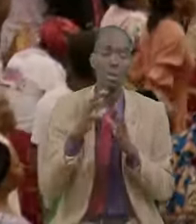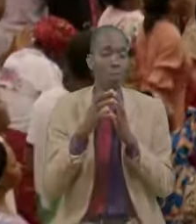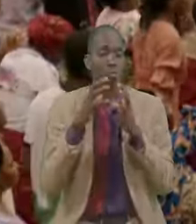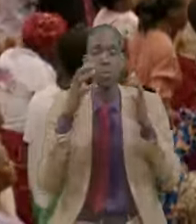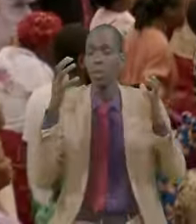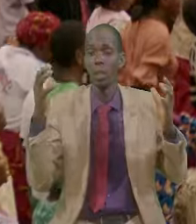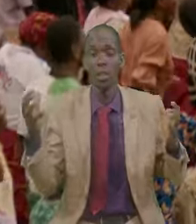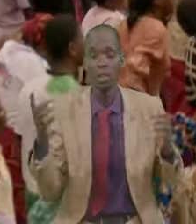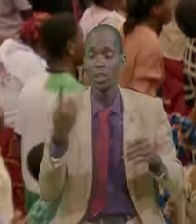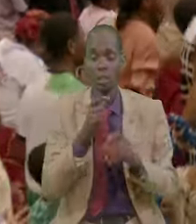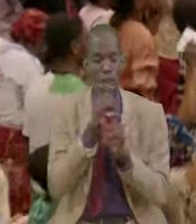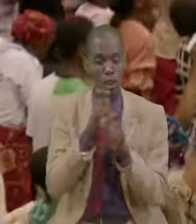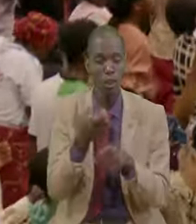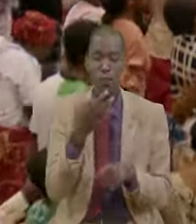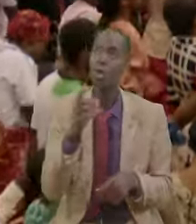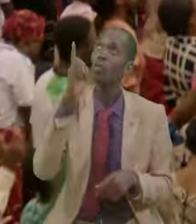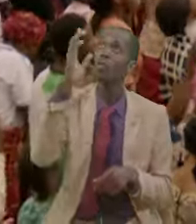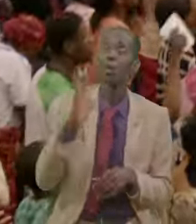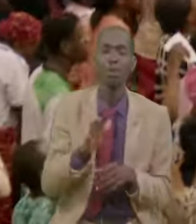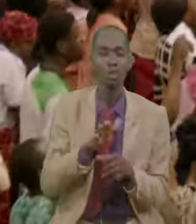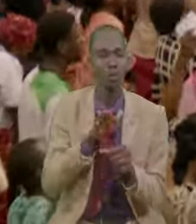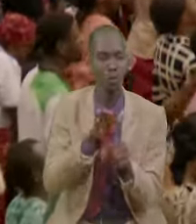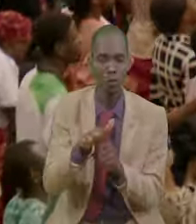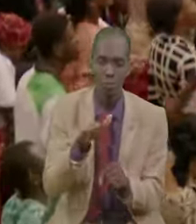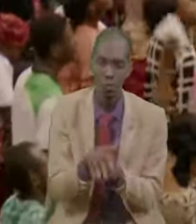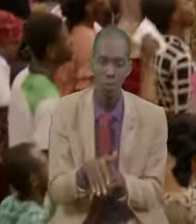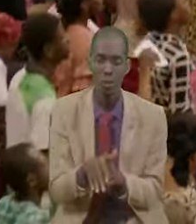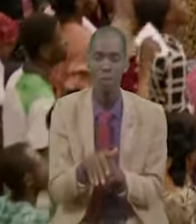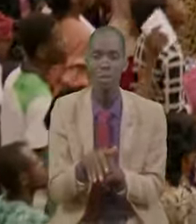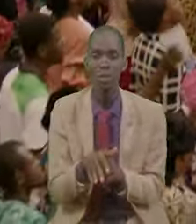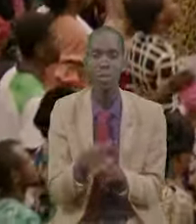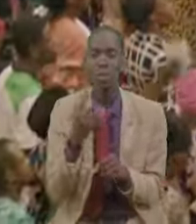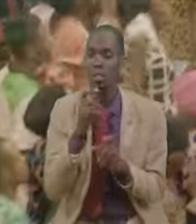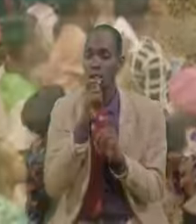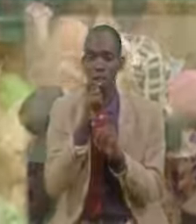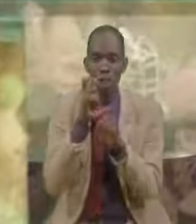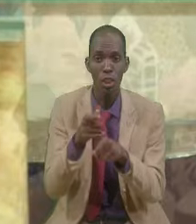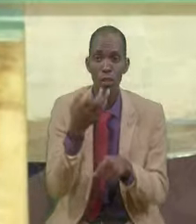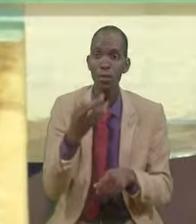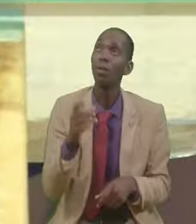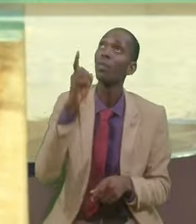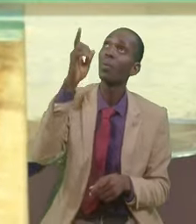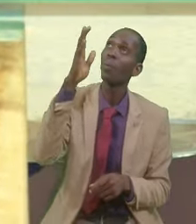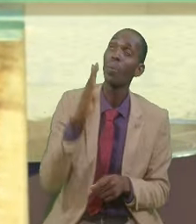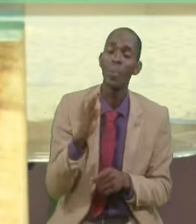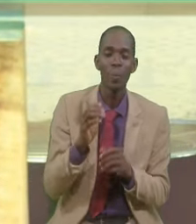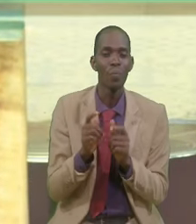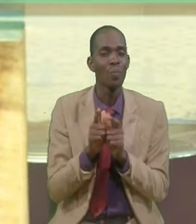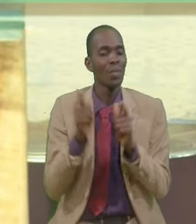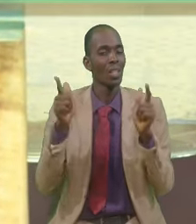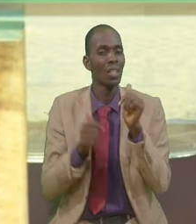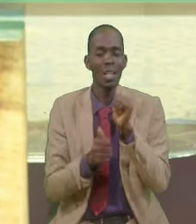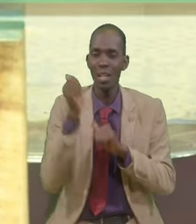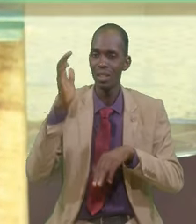The gift of God, sufficient. The gift of God, greater than your